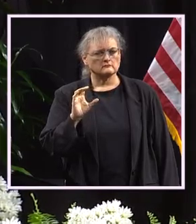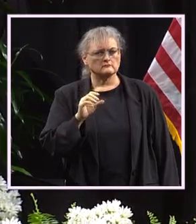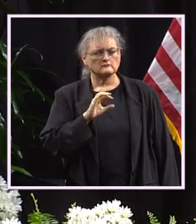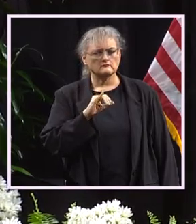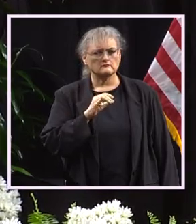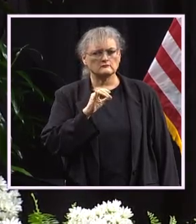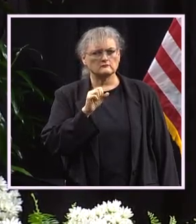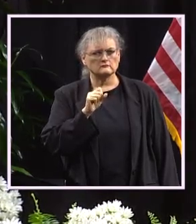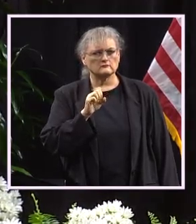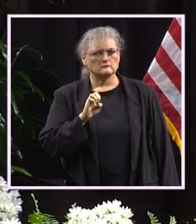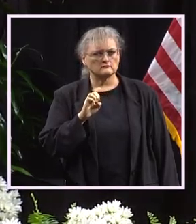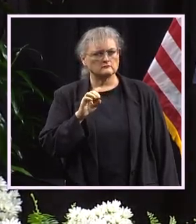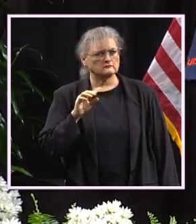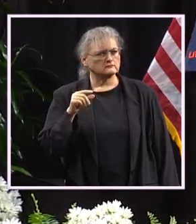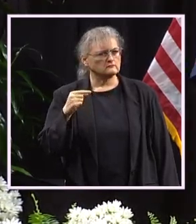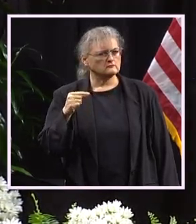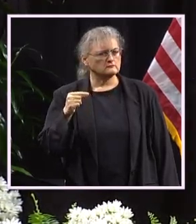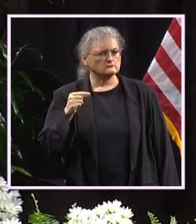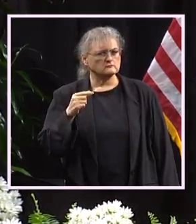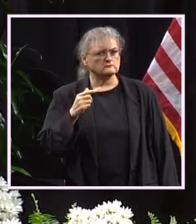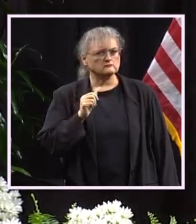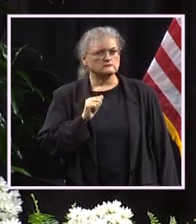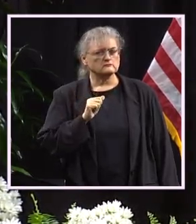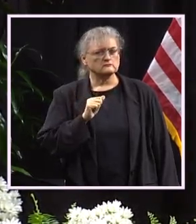Destiny Anguiano, cum laude.